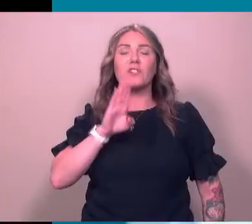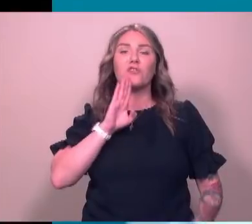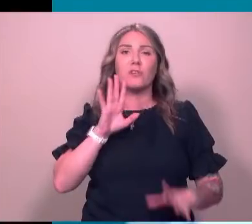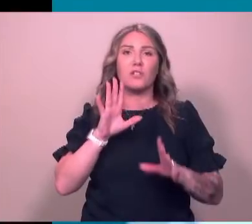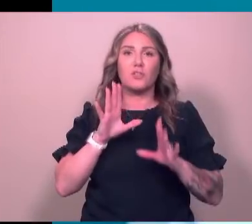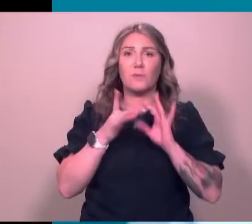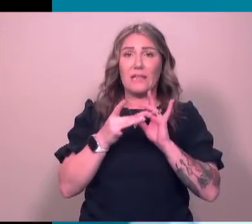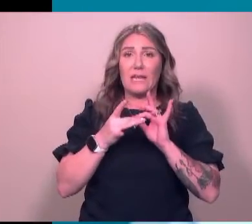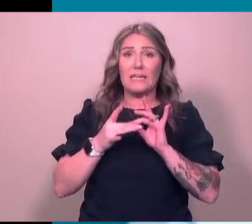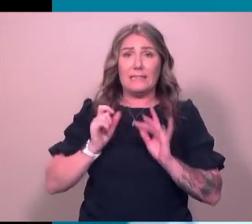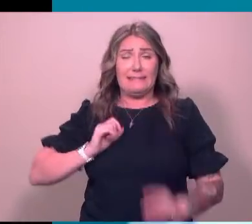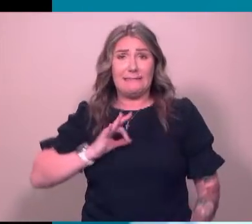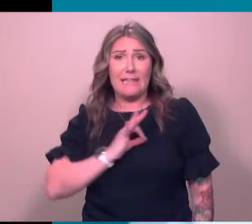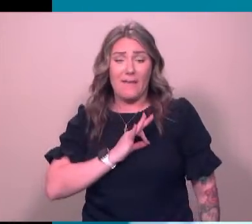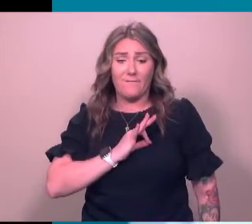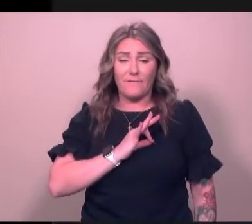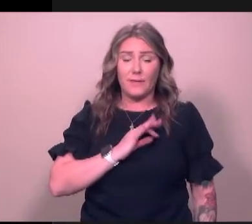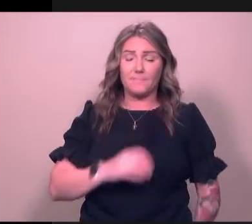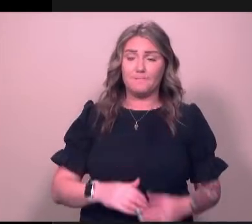to staffing is that